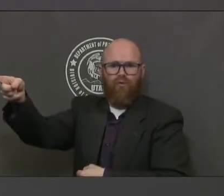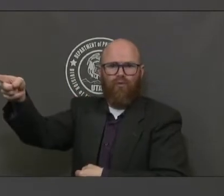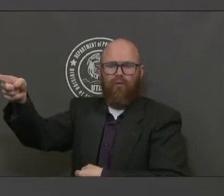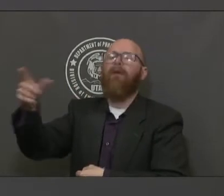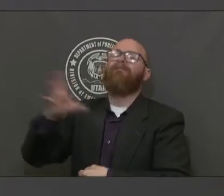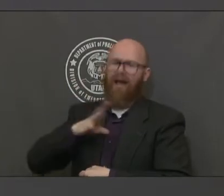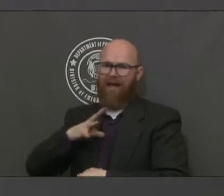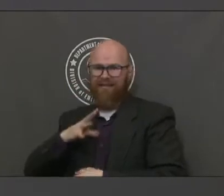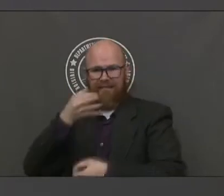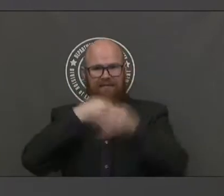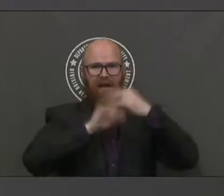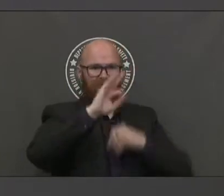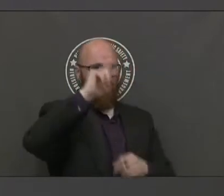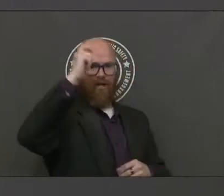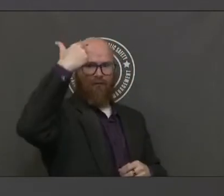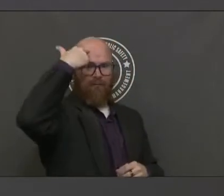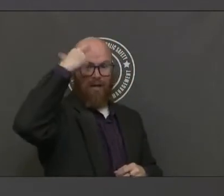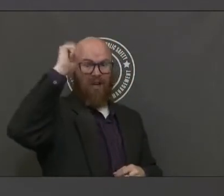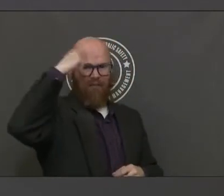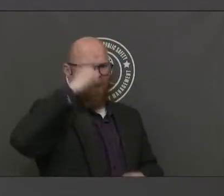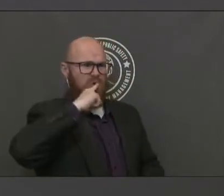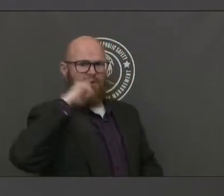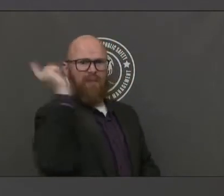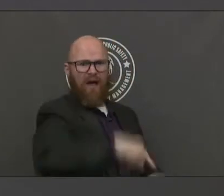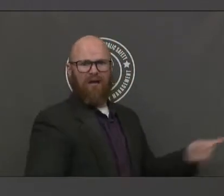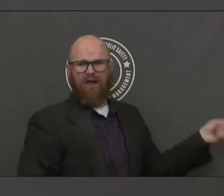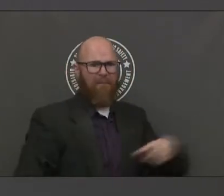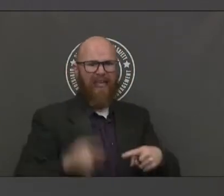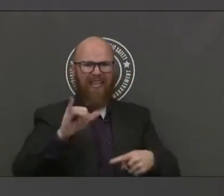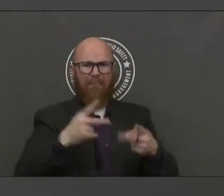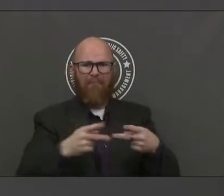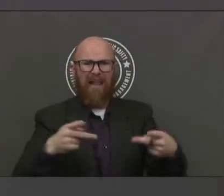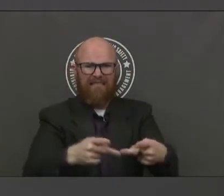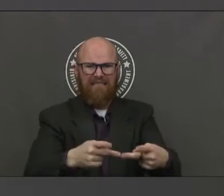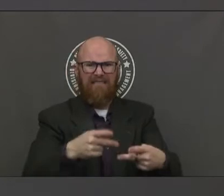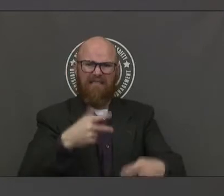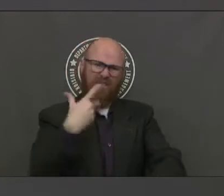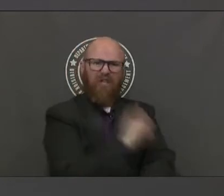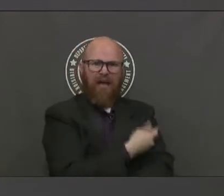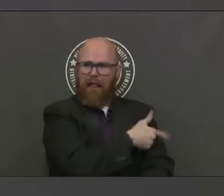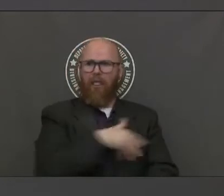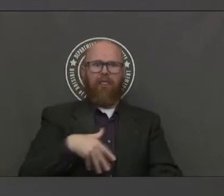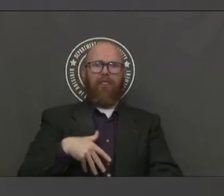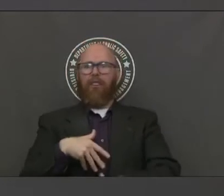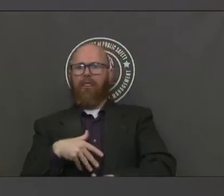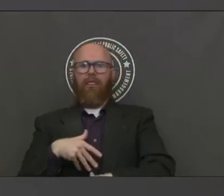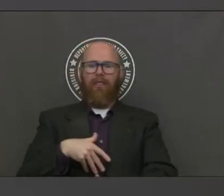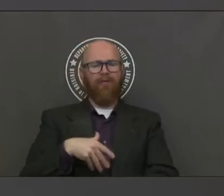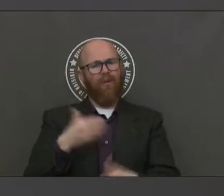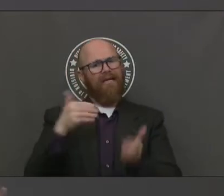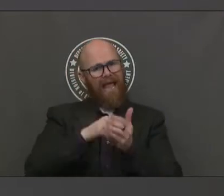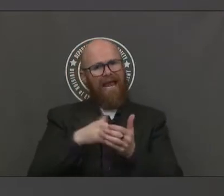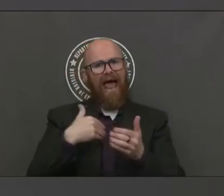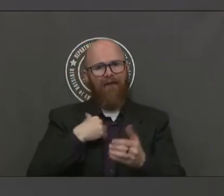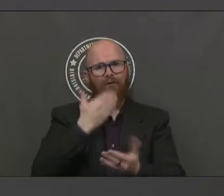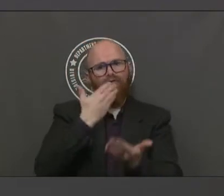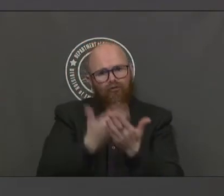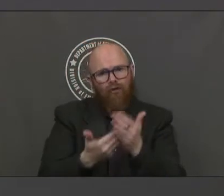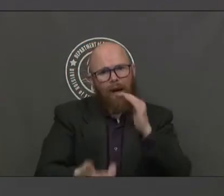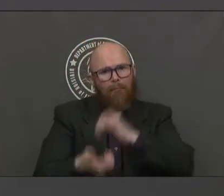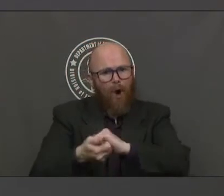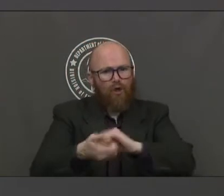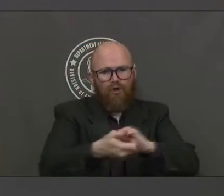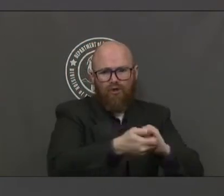here's the government setting this up and you have to come and do this that maybe doesn't work. So who are those trusted partners? And then a big